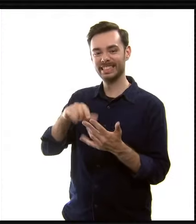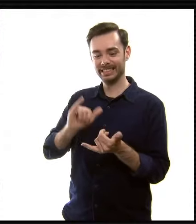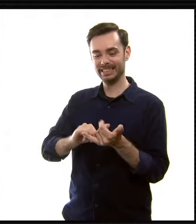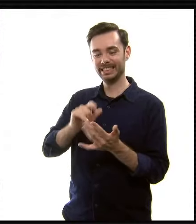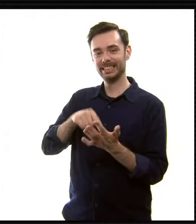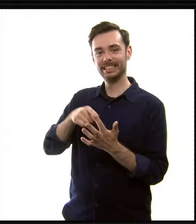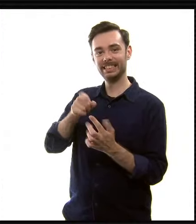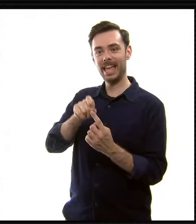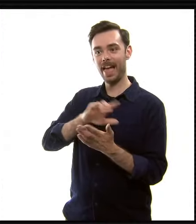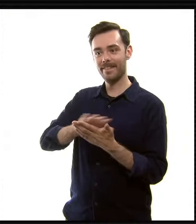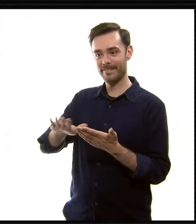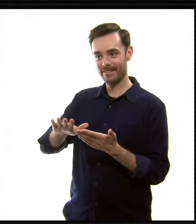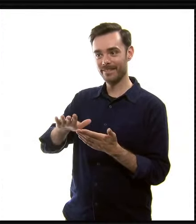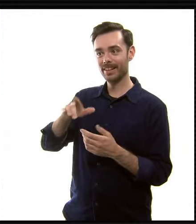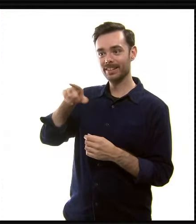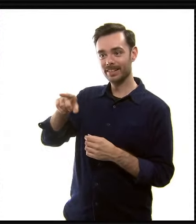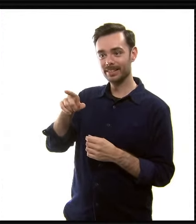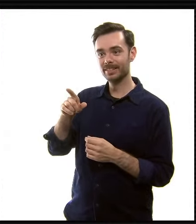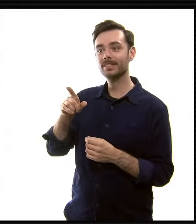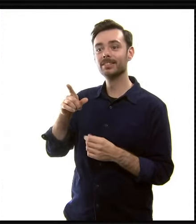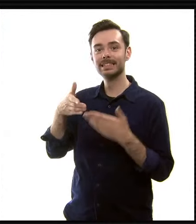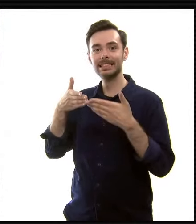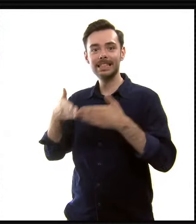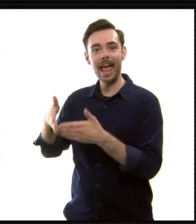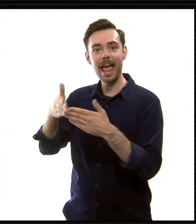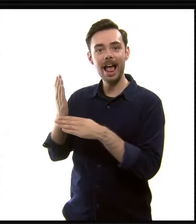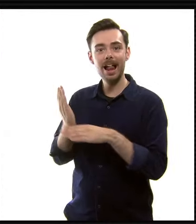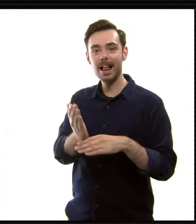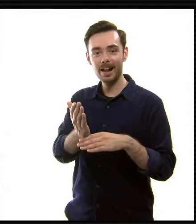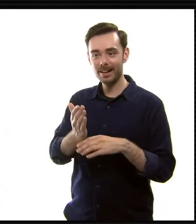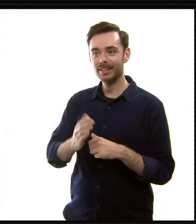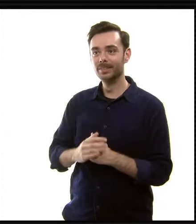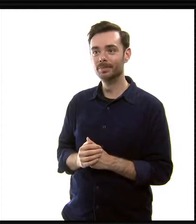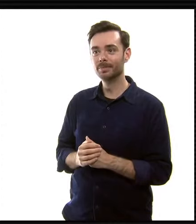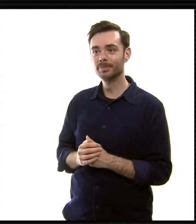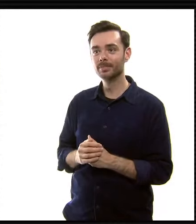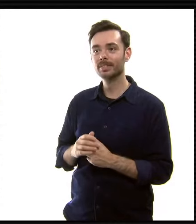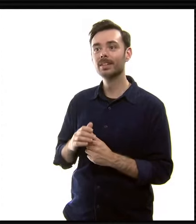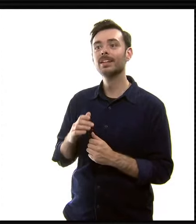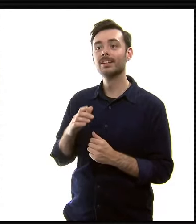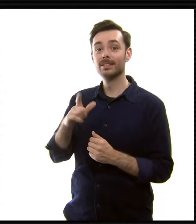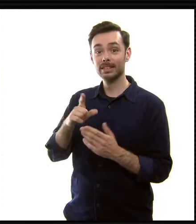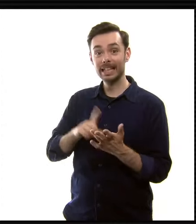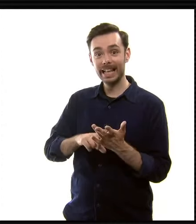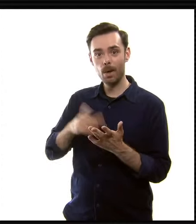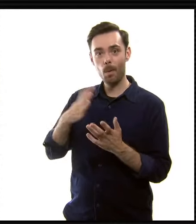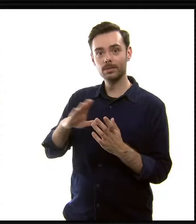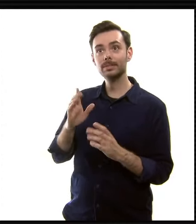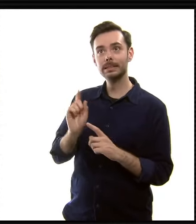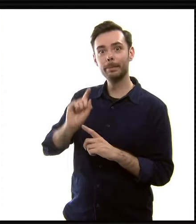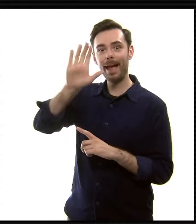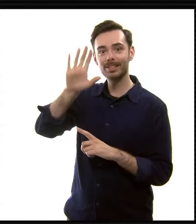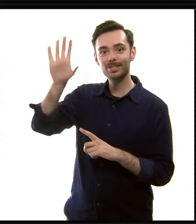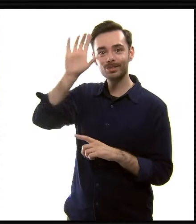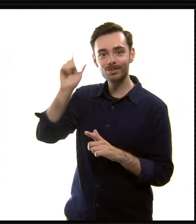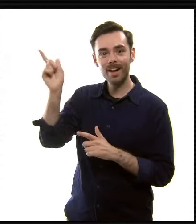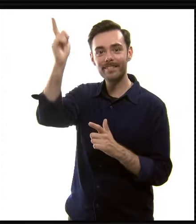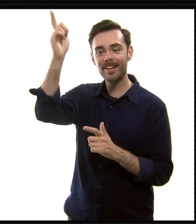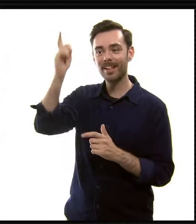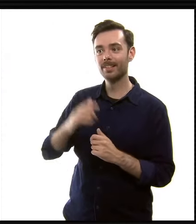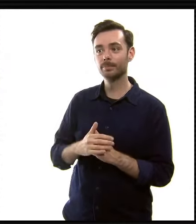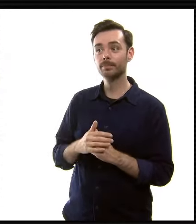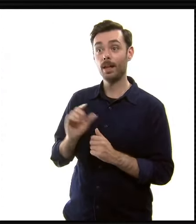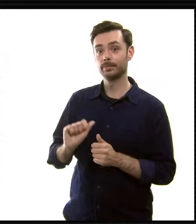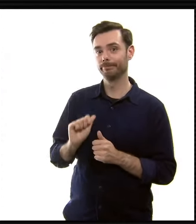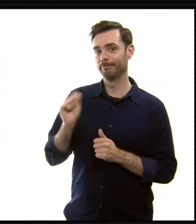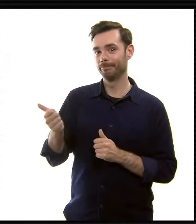adventure around the world. Then we have Olivia. She's off on the Space Academy, maybe even going to space itself. Then James is going to tell you about Andrea.